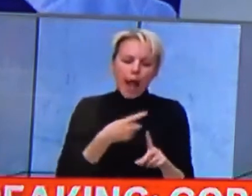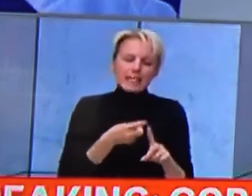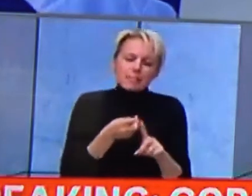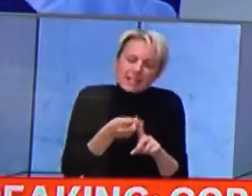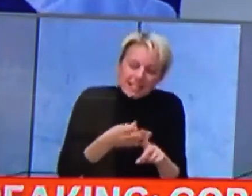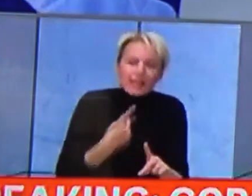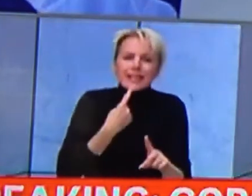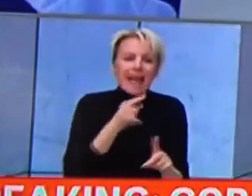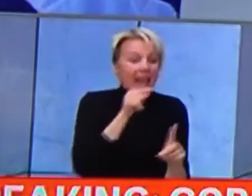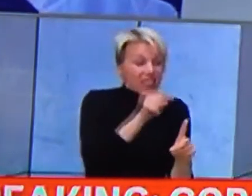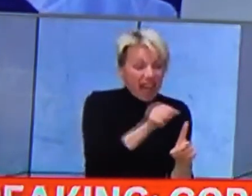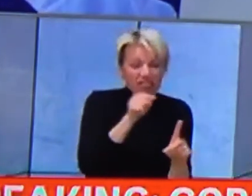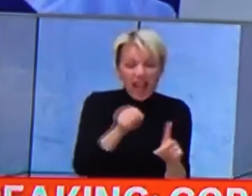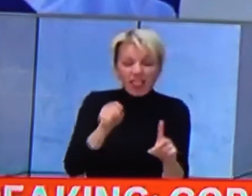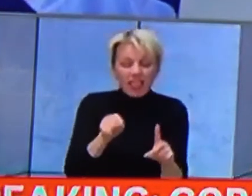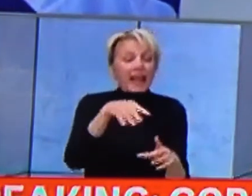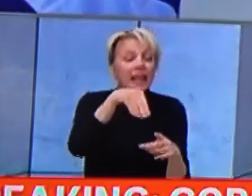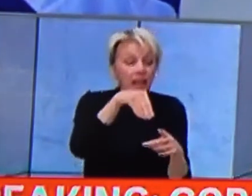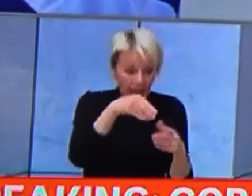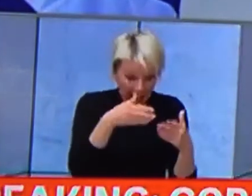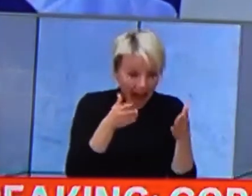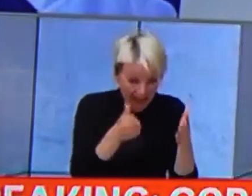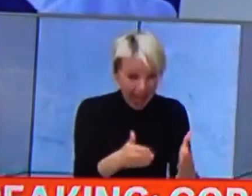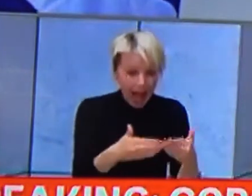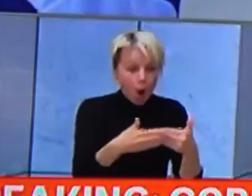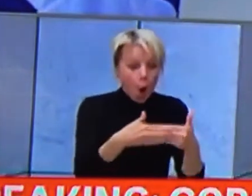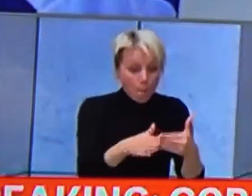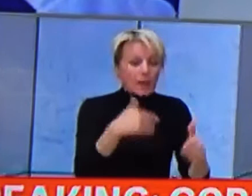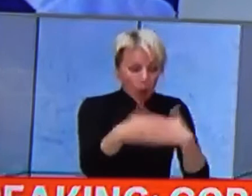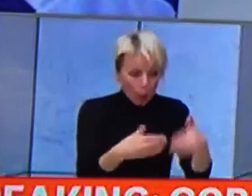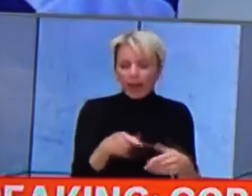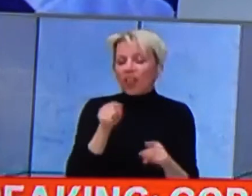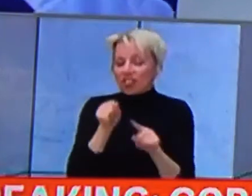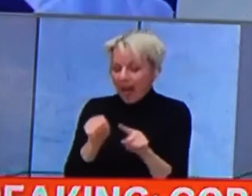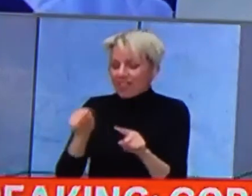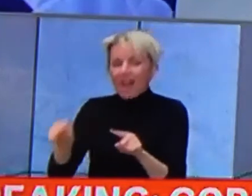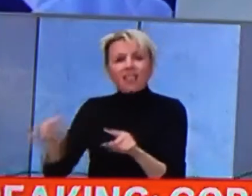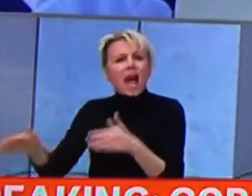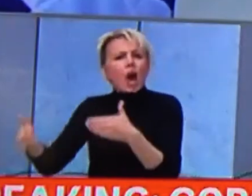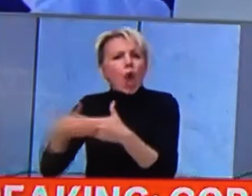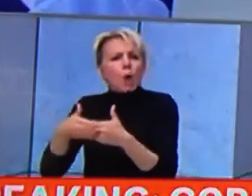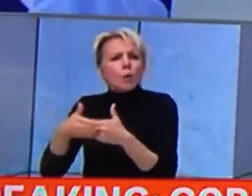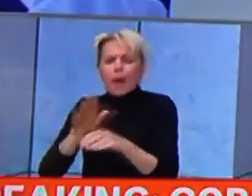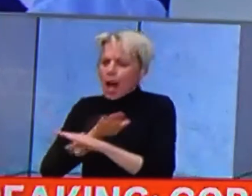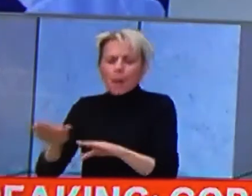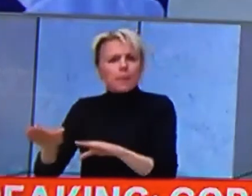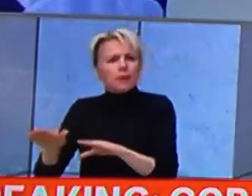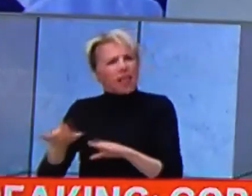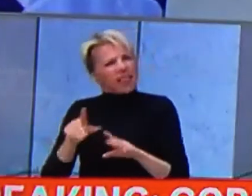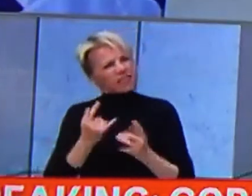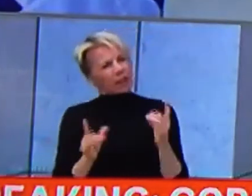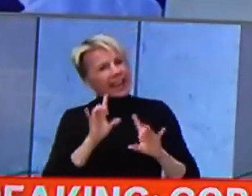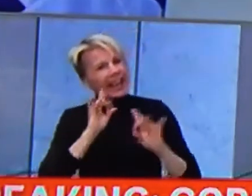ask questions, well, is this in, is that in, is this in? We're trying to be as clear as we can about what's being restricted. And we're looking to keep, as I